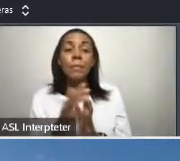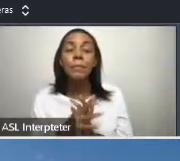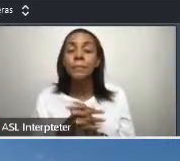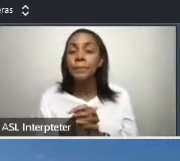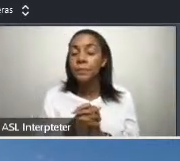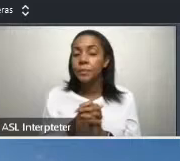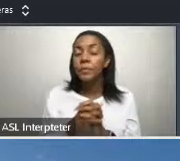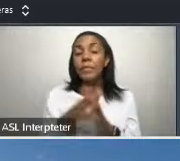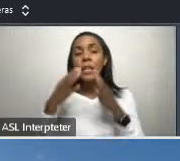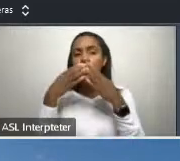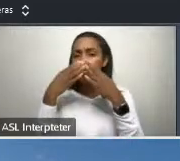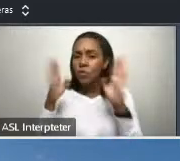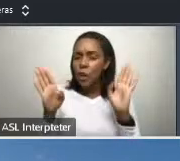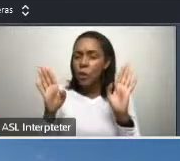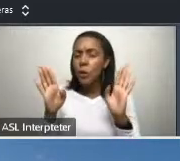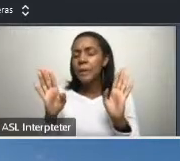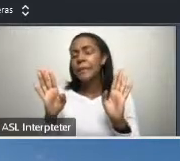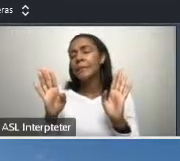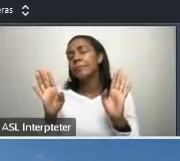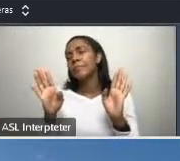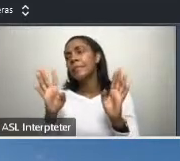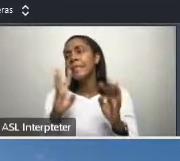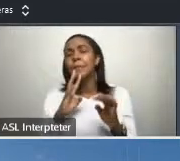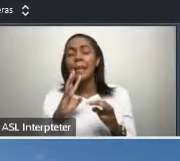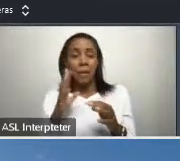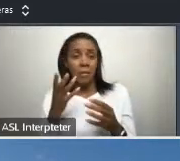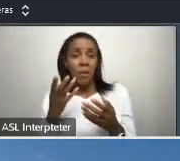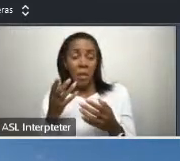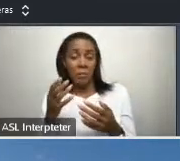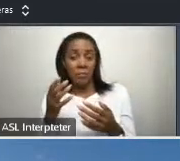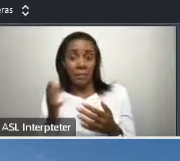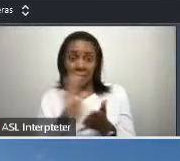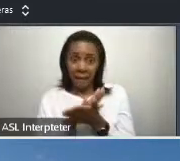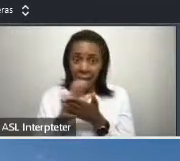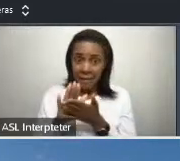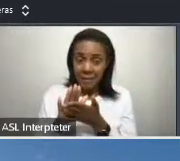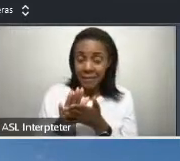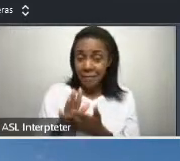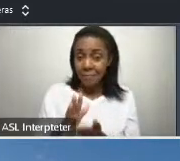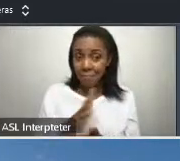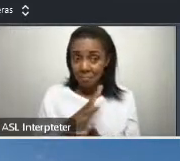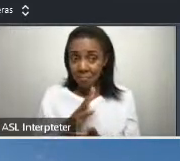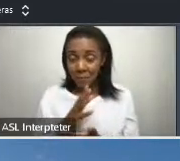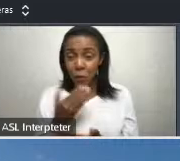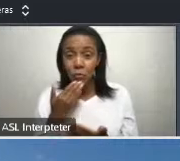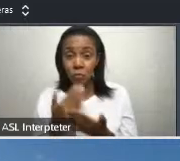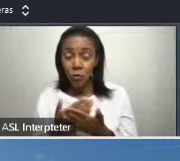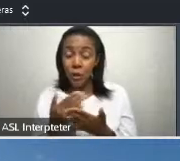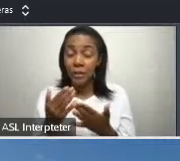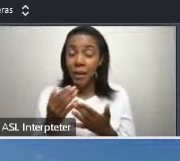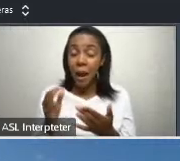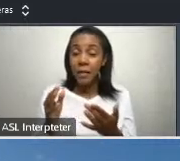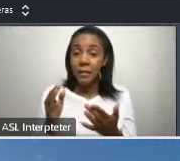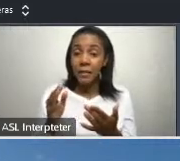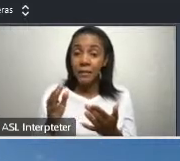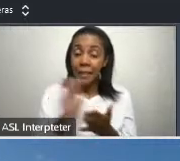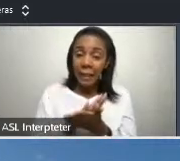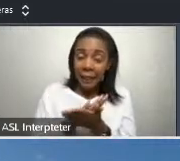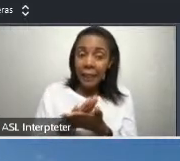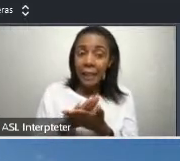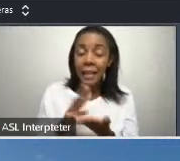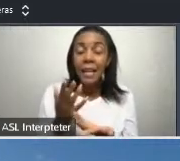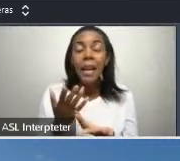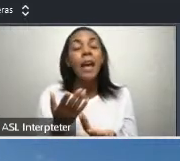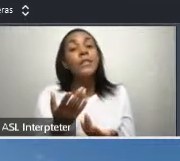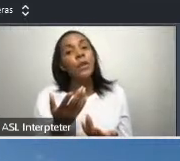So Generally speaking, are the properties upkept well? I know you're going to say yes. Yes. Well, I guess I'll pose